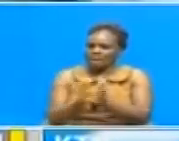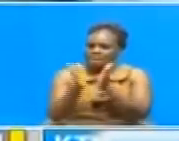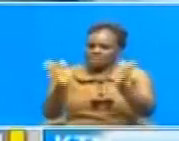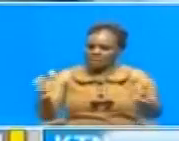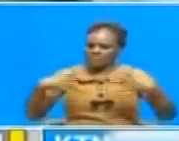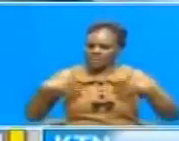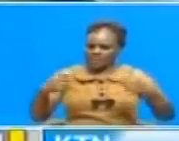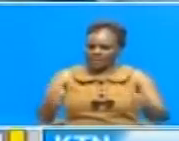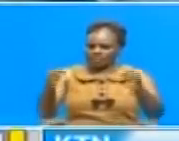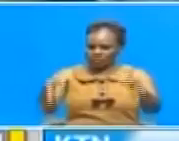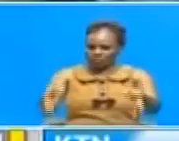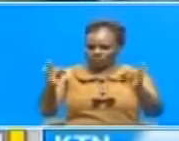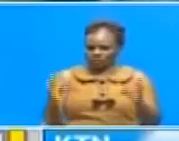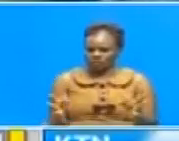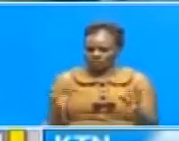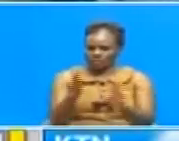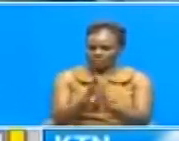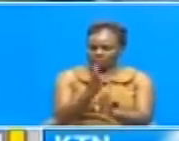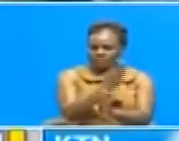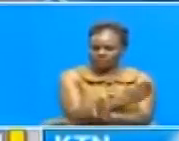health officers. All right,